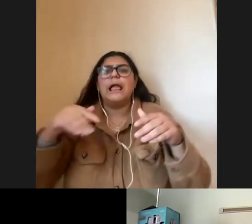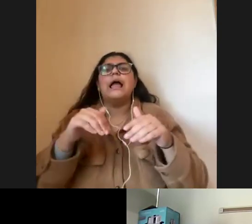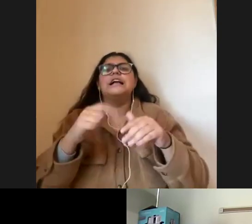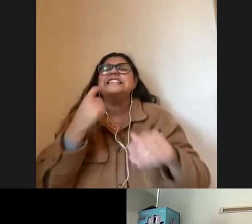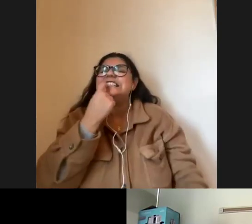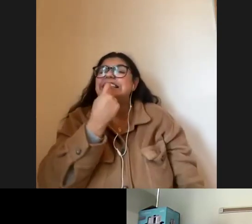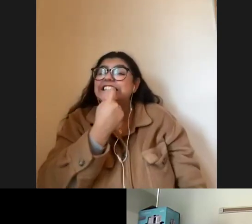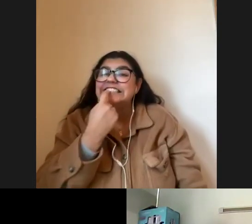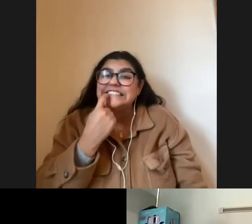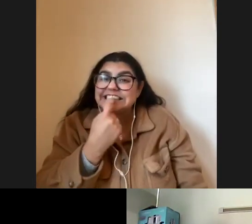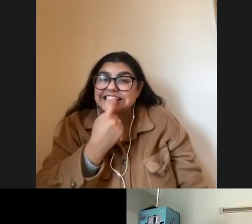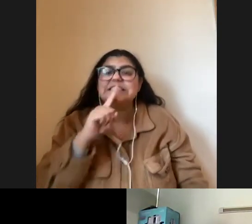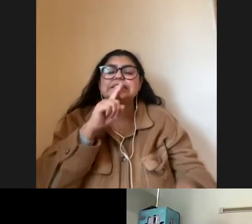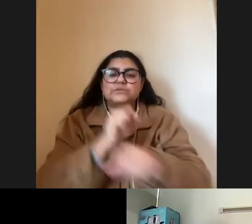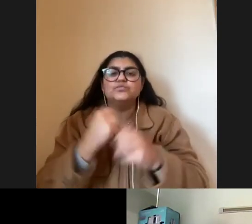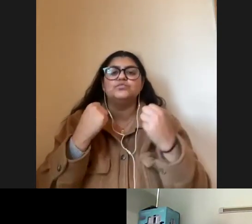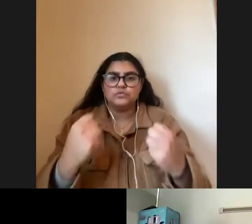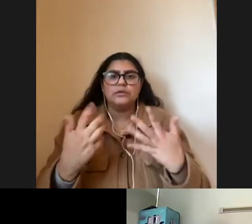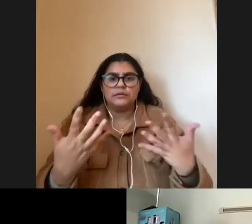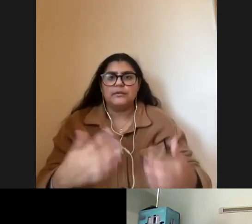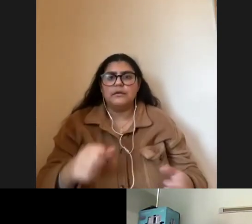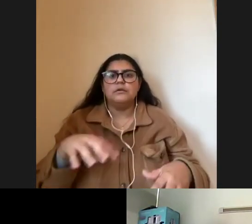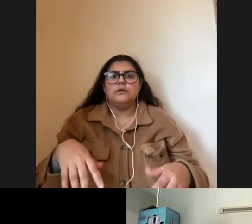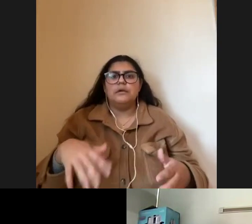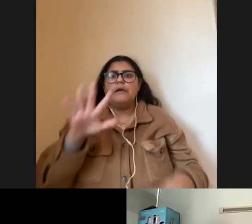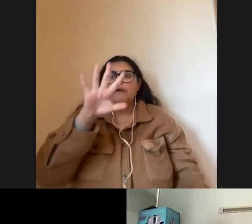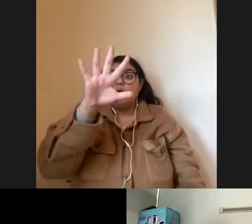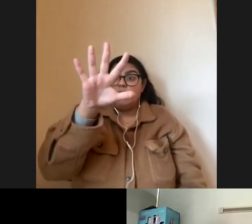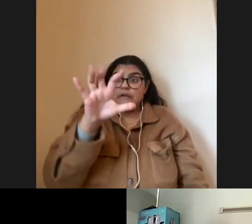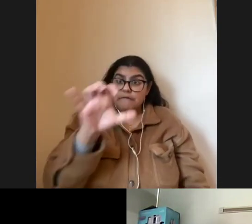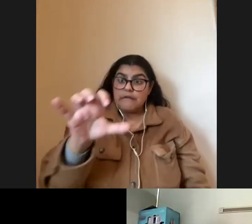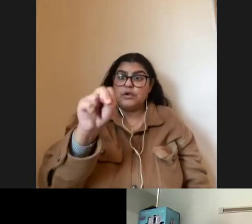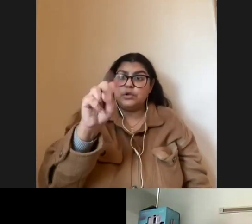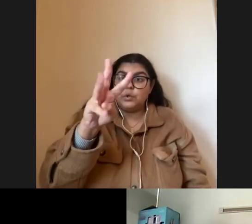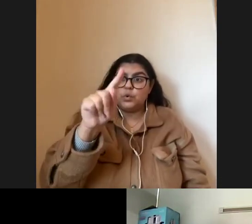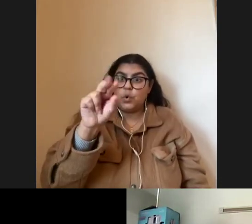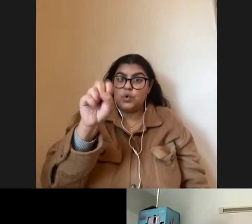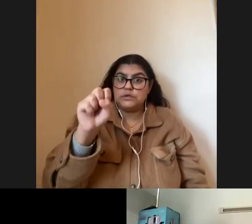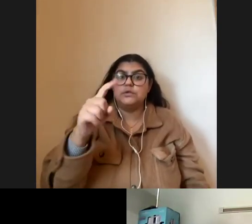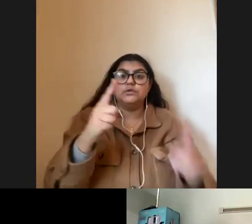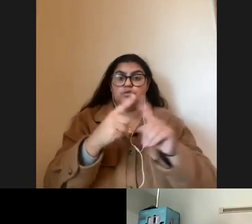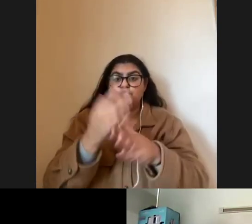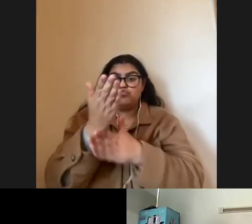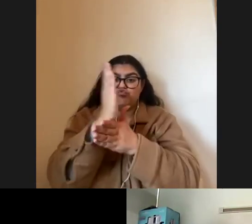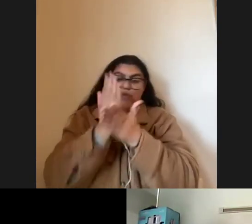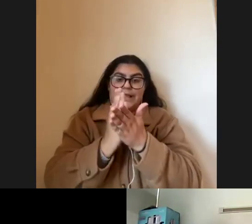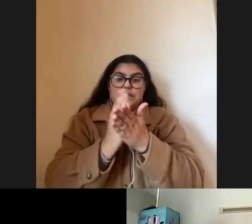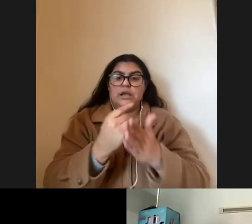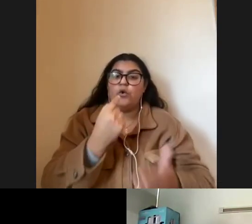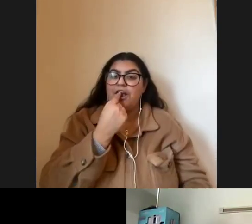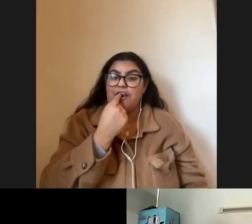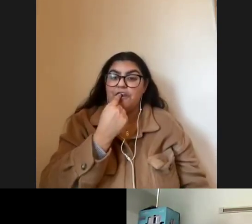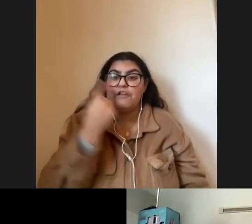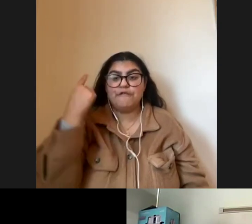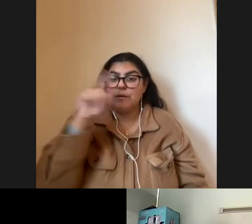are. So it actually takes about 500 newtons of force to crack a single pair of fish teeth. So that's multiple